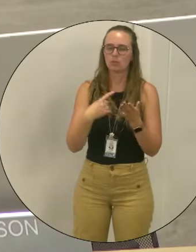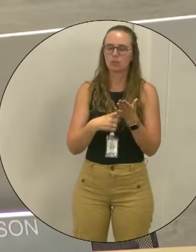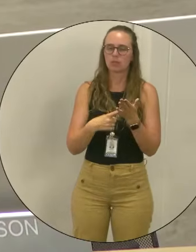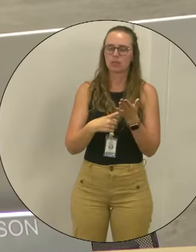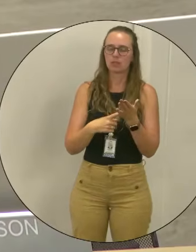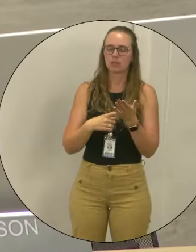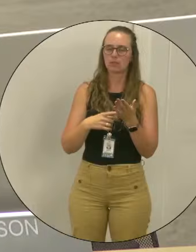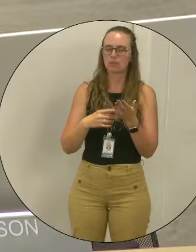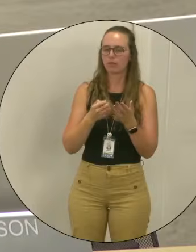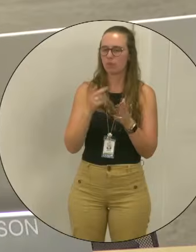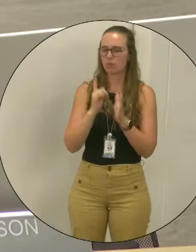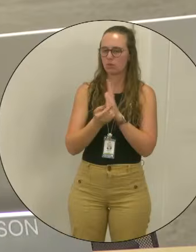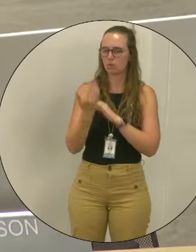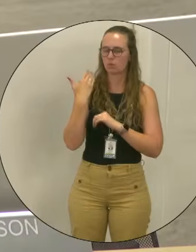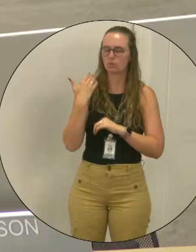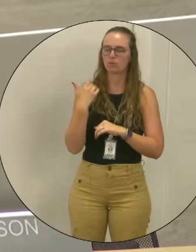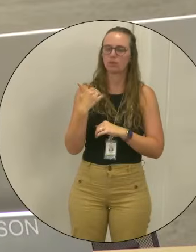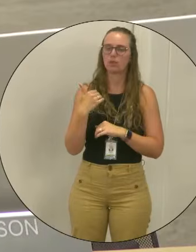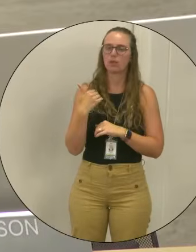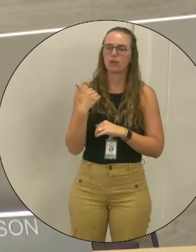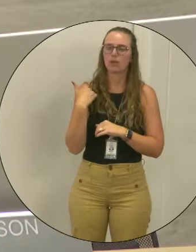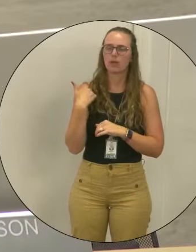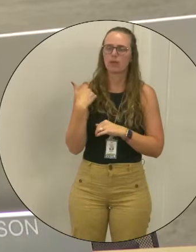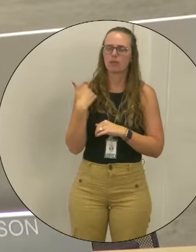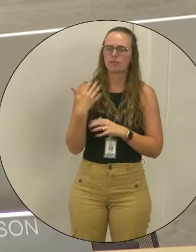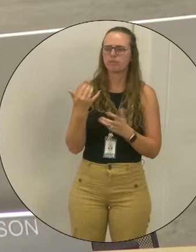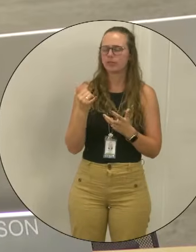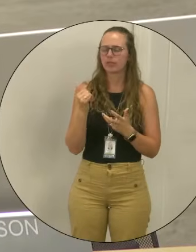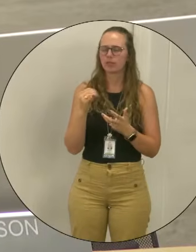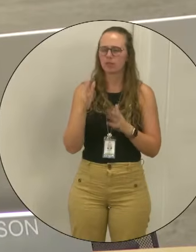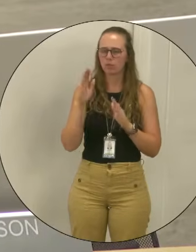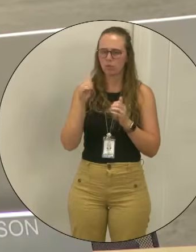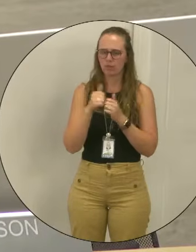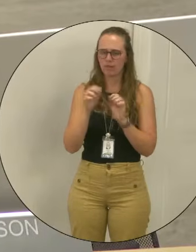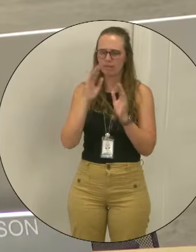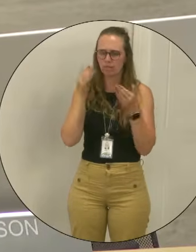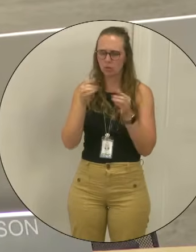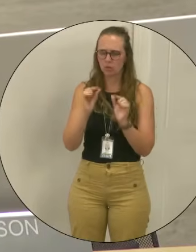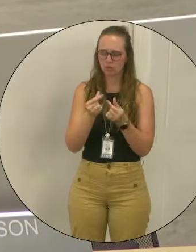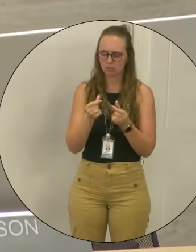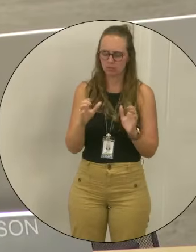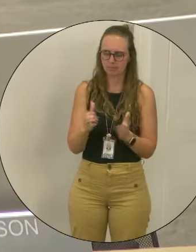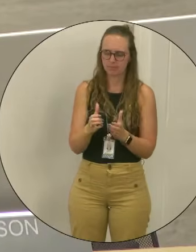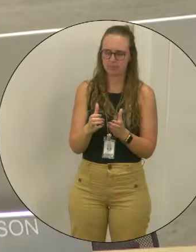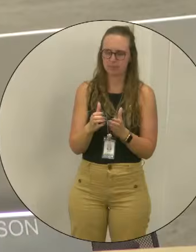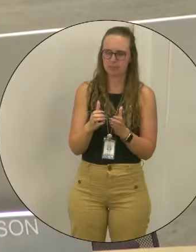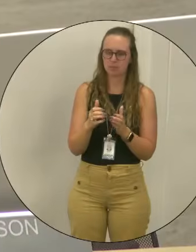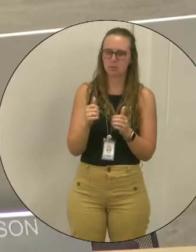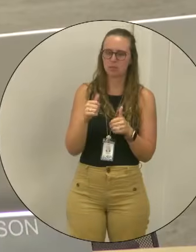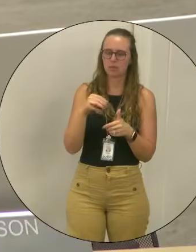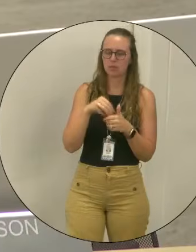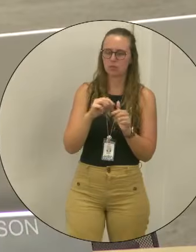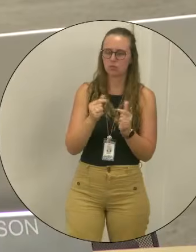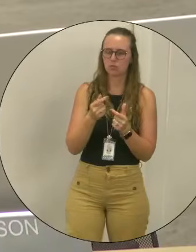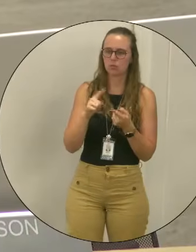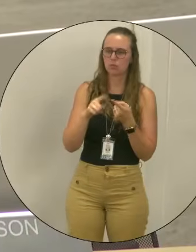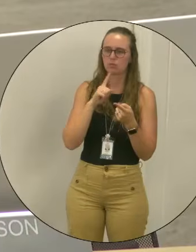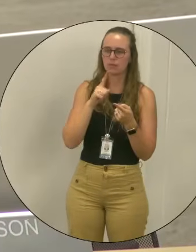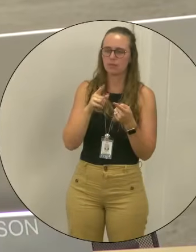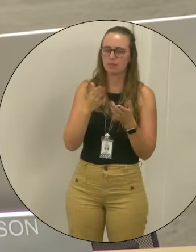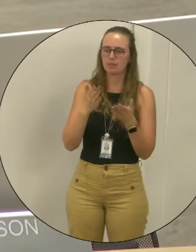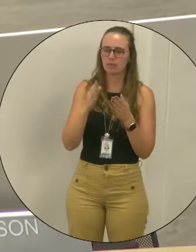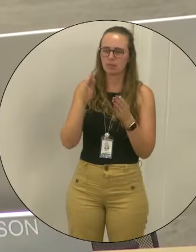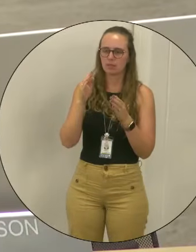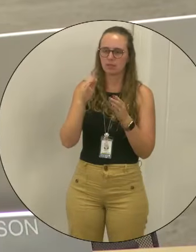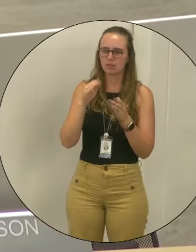on it a second ago, but is there a bit of a follow-up and like with focus groups within those subgroups to really maybe hone